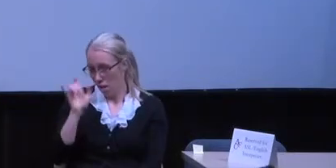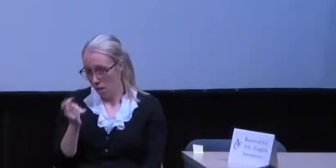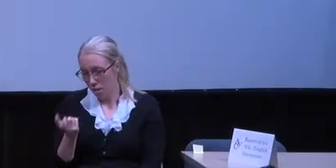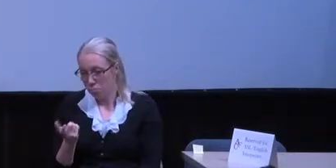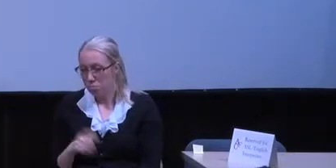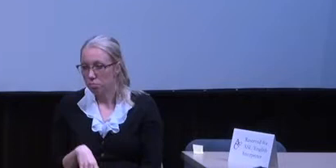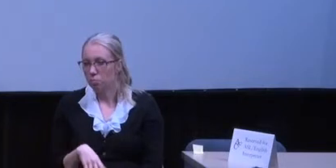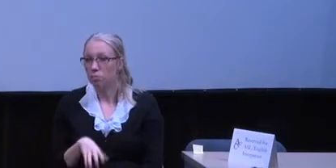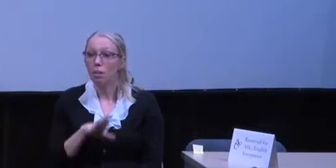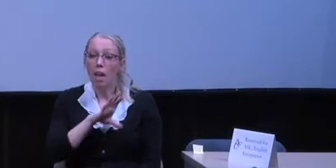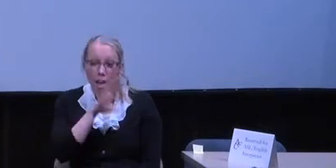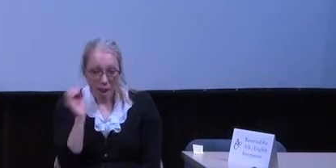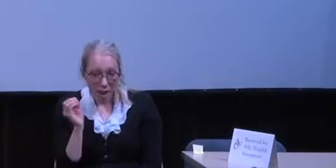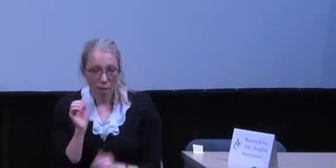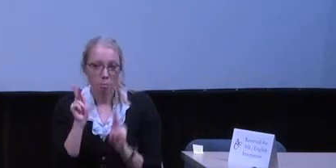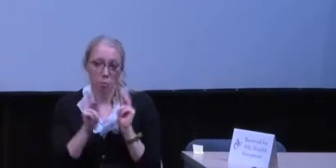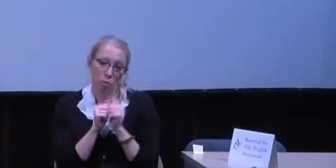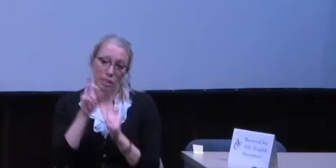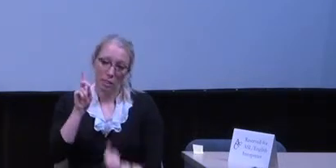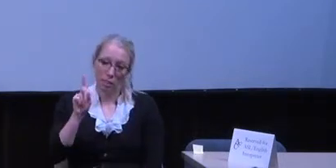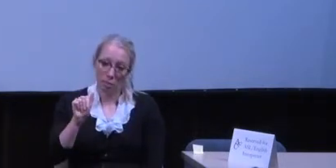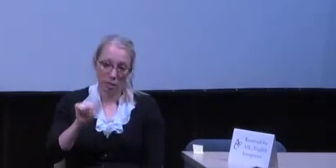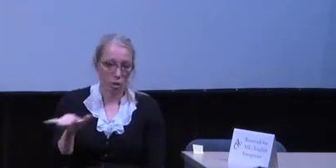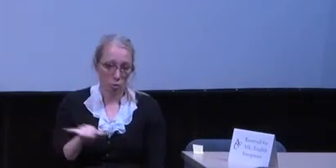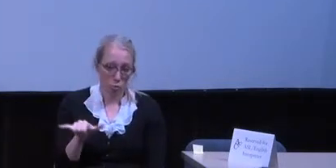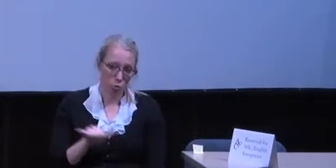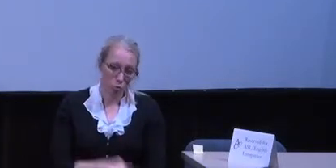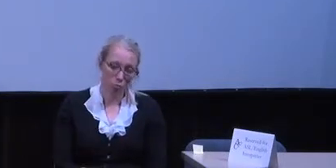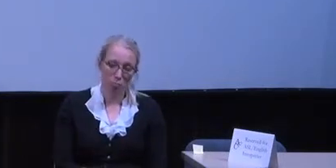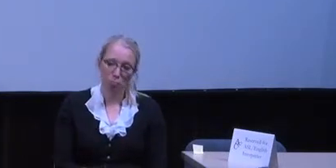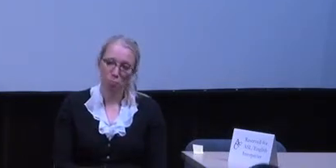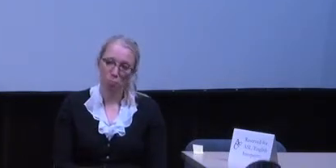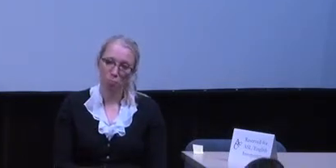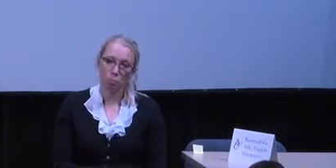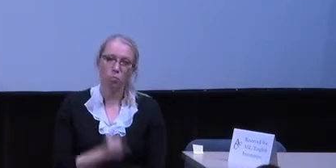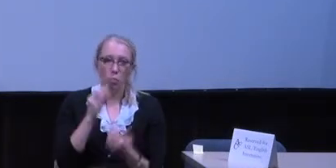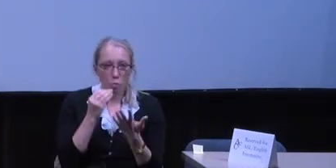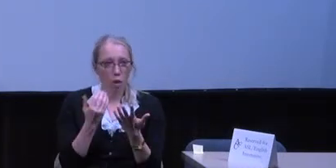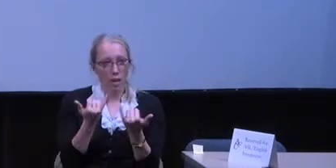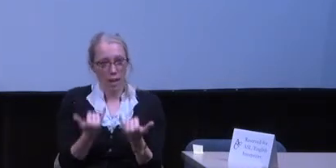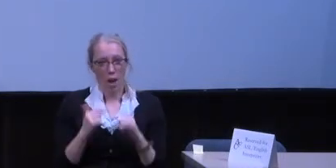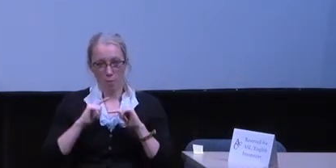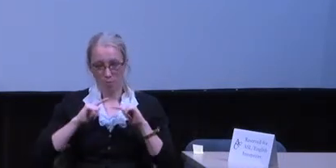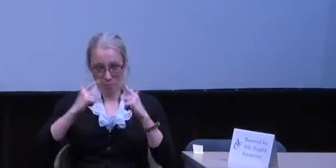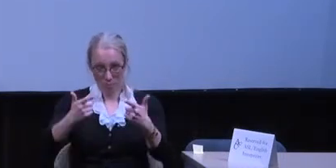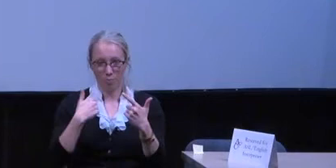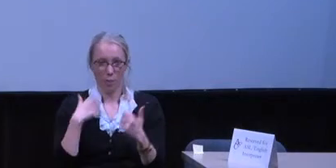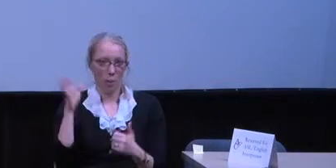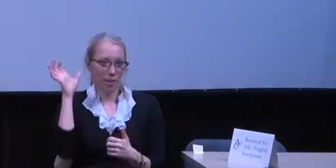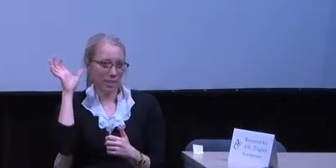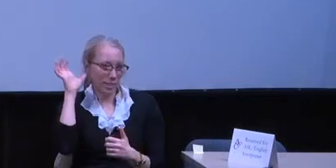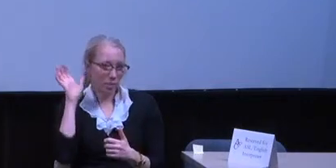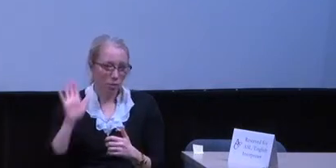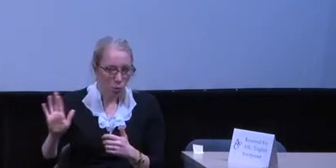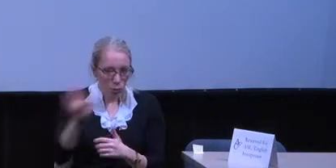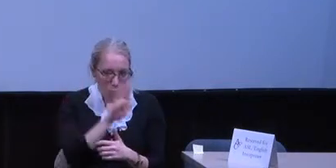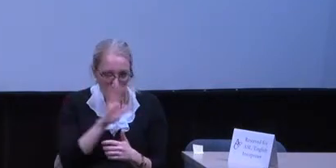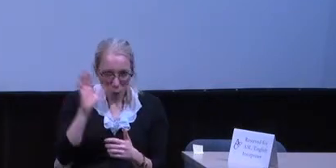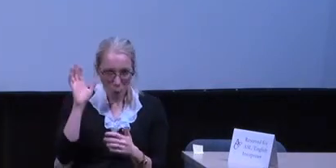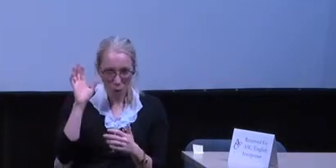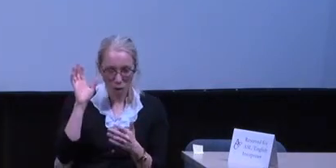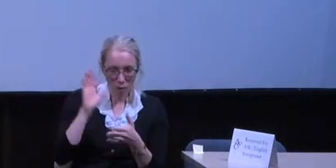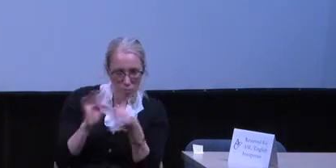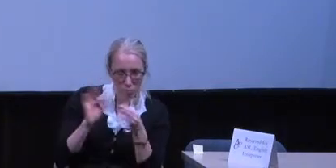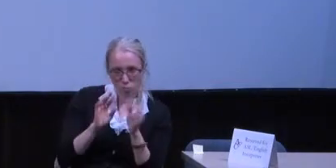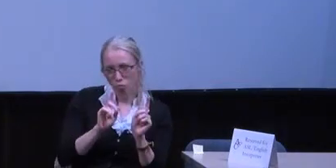and our individuals with disabilities. So, I want to hear from you guys, what kind of scares you